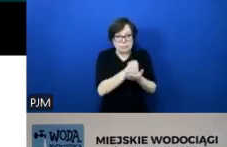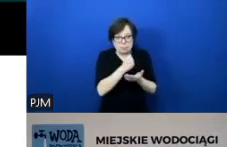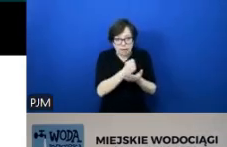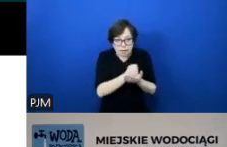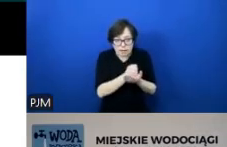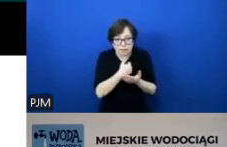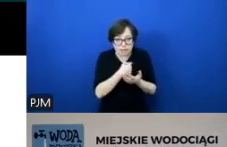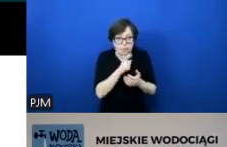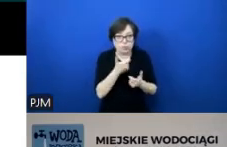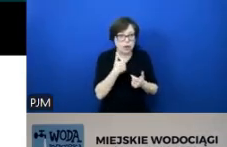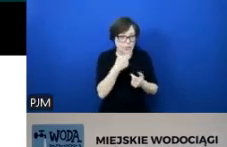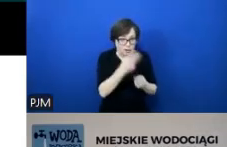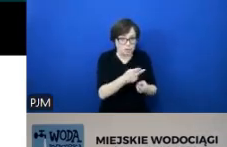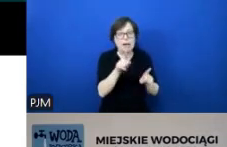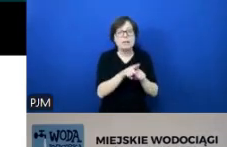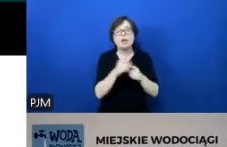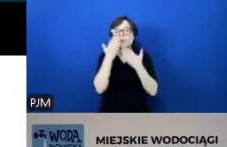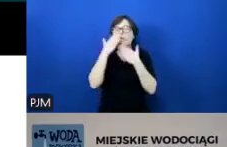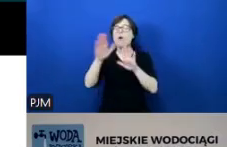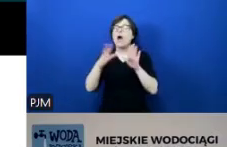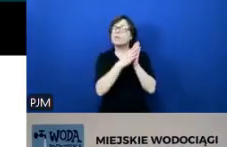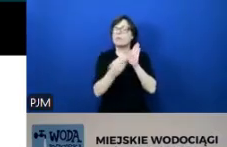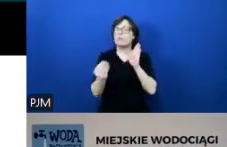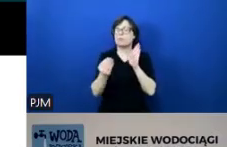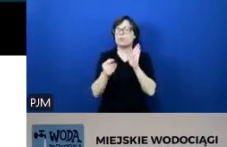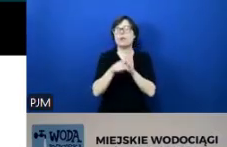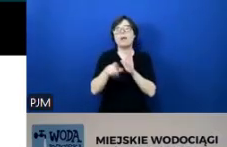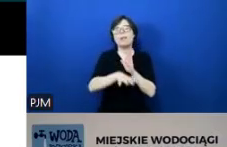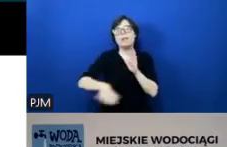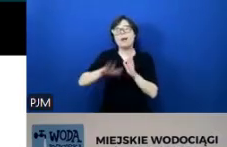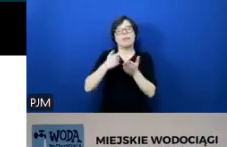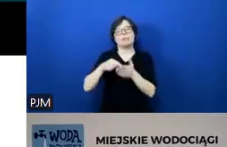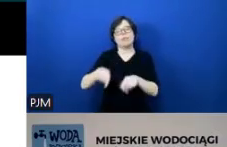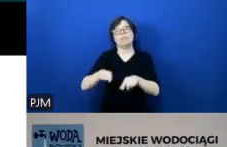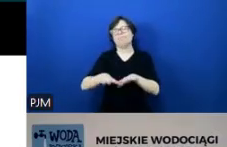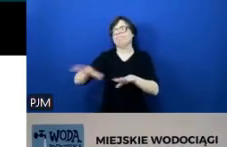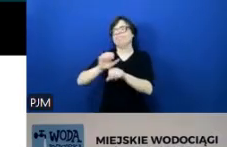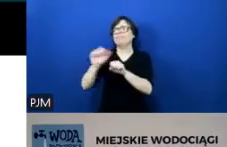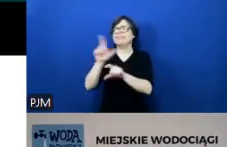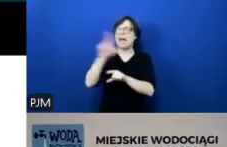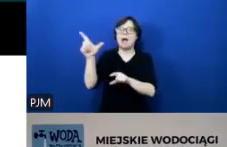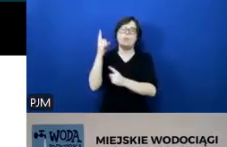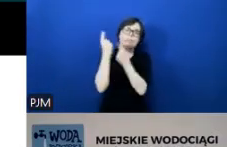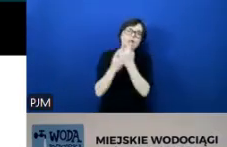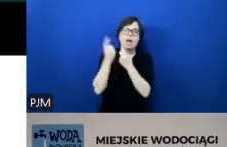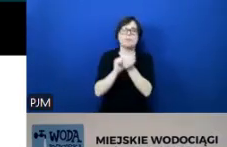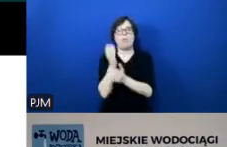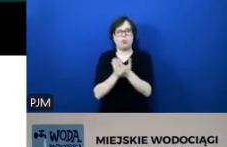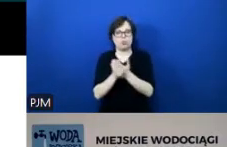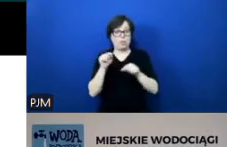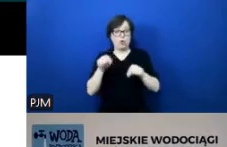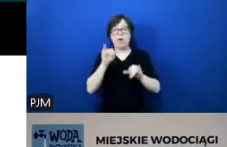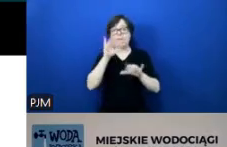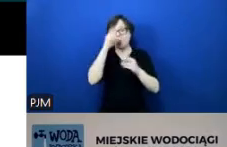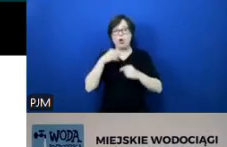these issues, and also for us it's an exemplary solution for areas, especially those that are devoted to services